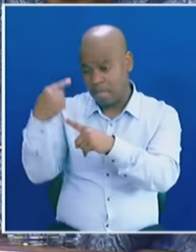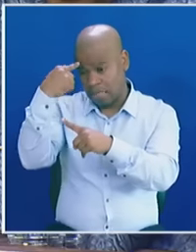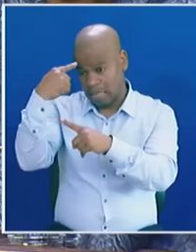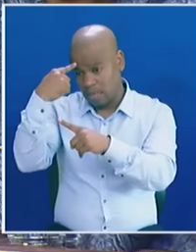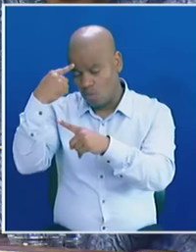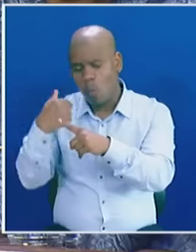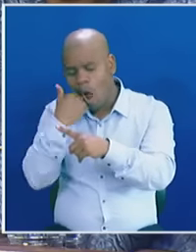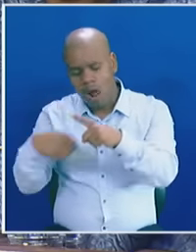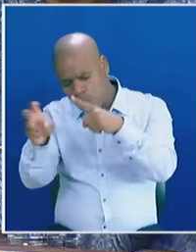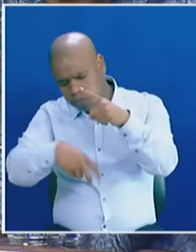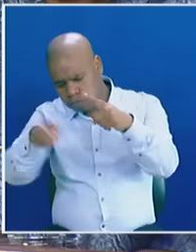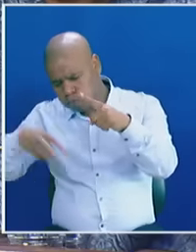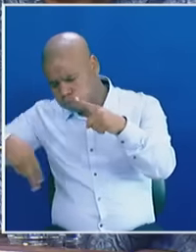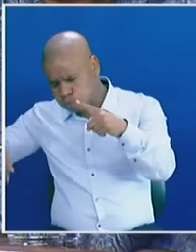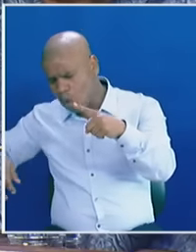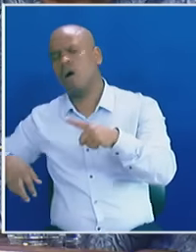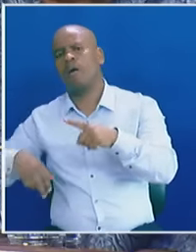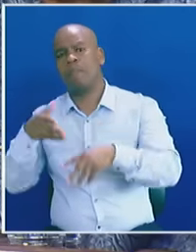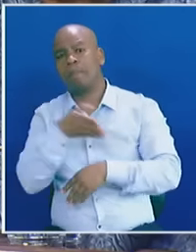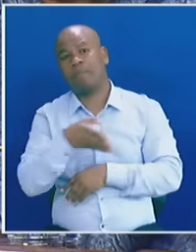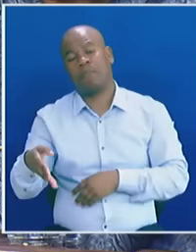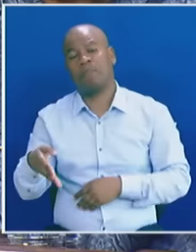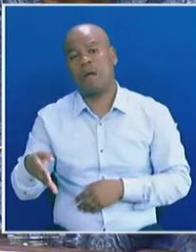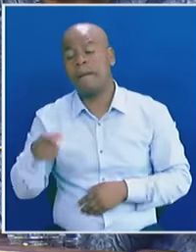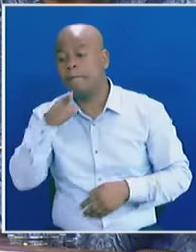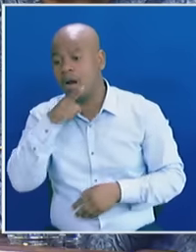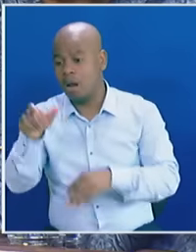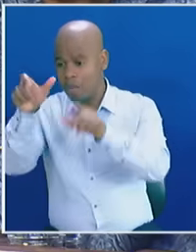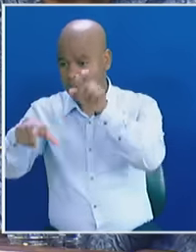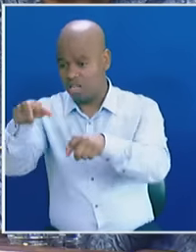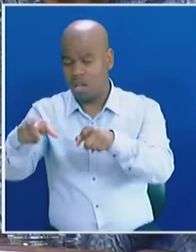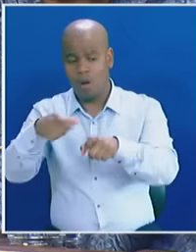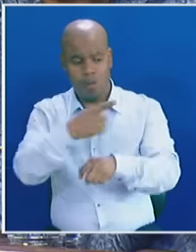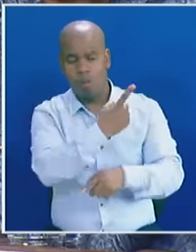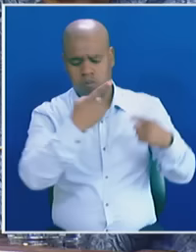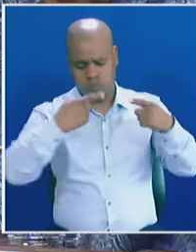perpetrate looting sprees on those who are legally in